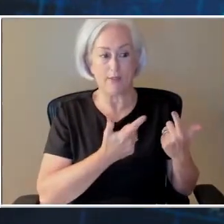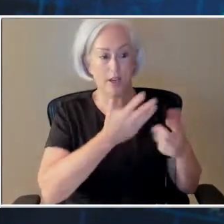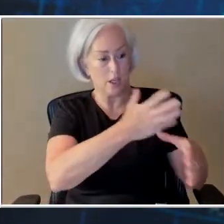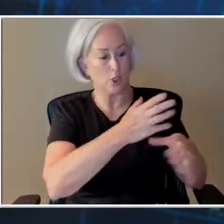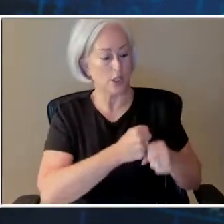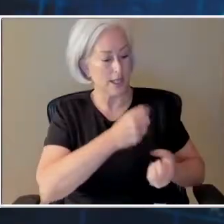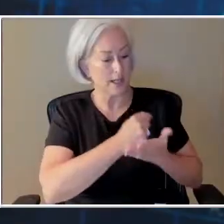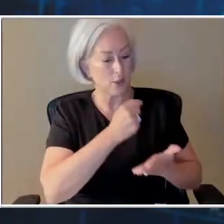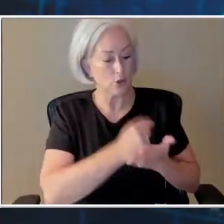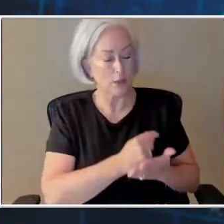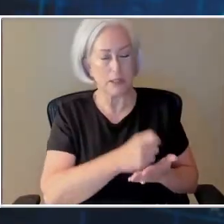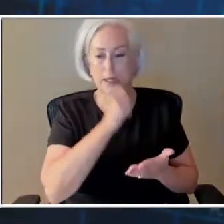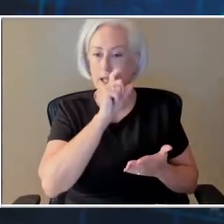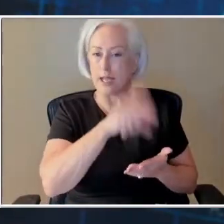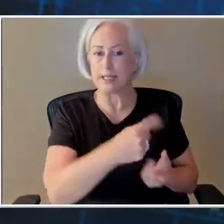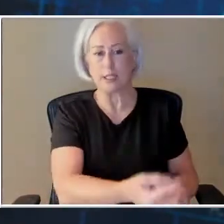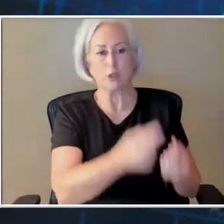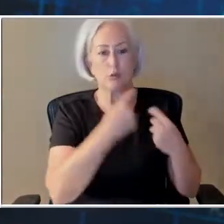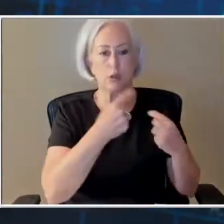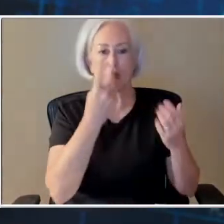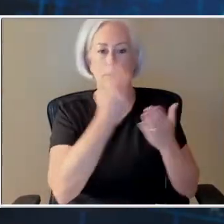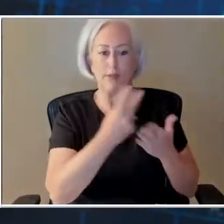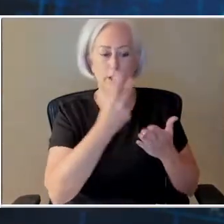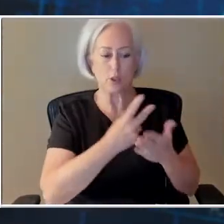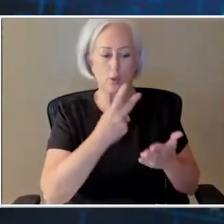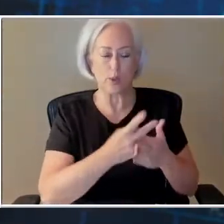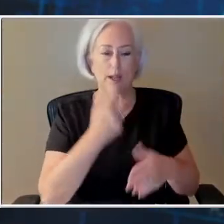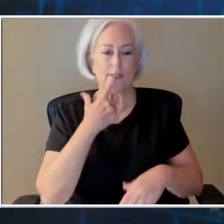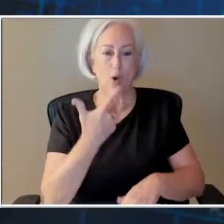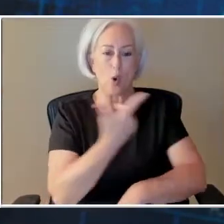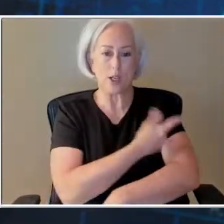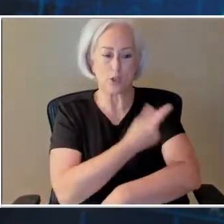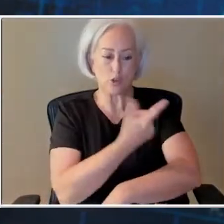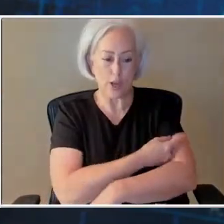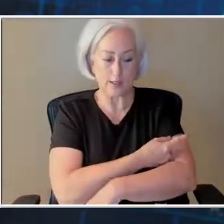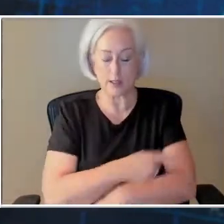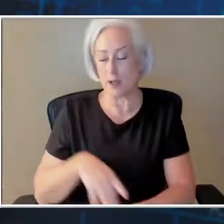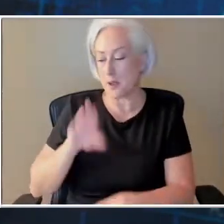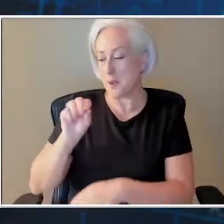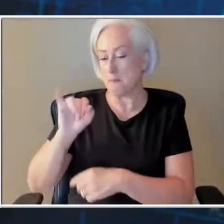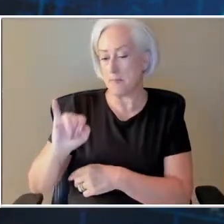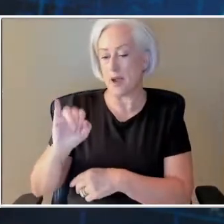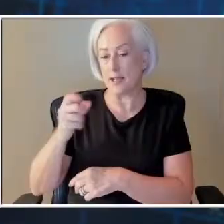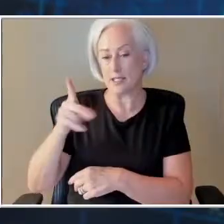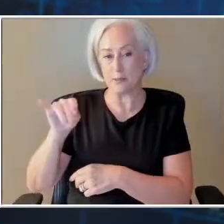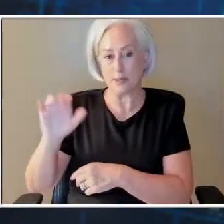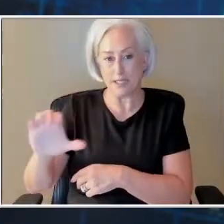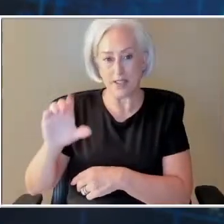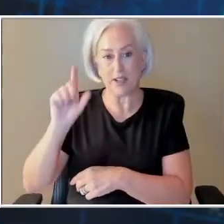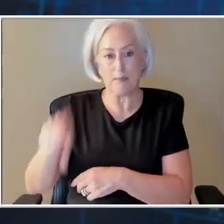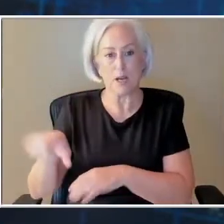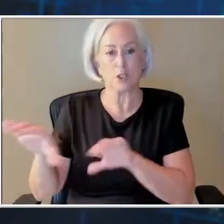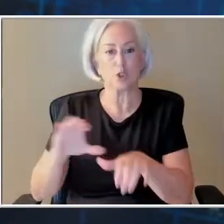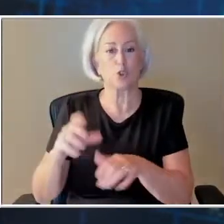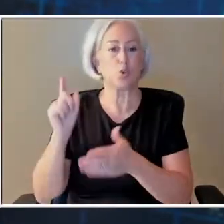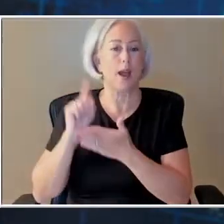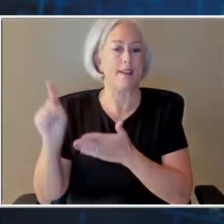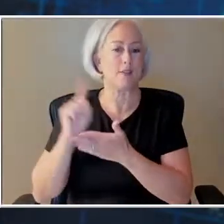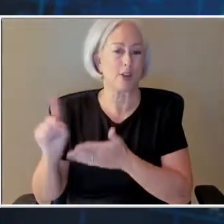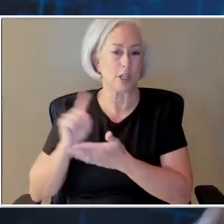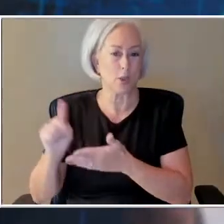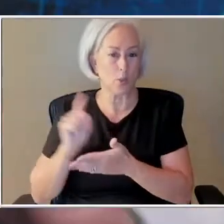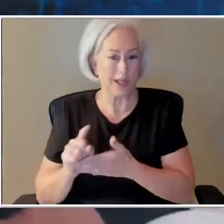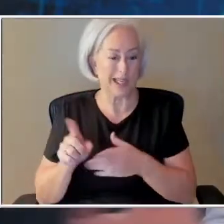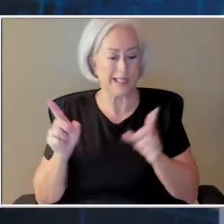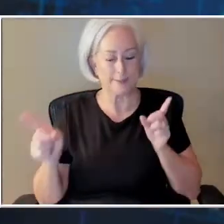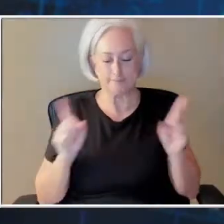2 weeks to get any injections. While the bispecific treatment, you have to give a weekly treatment. So, I mean, if you look at the quality of life,